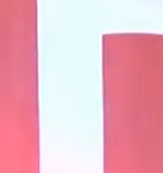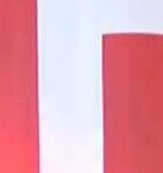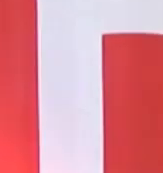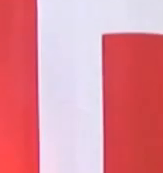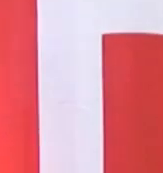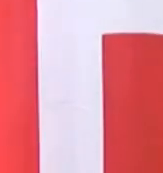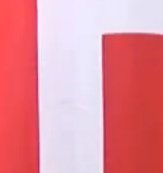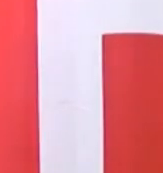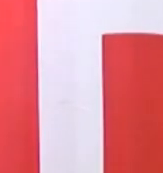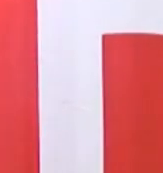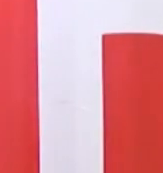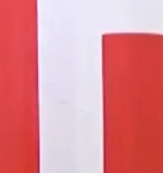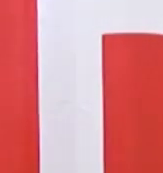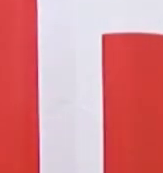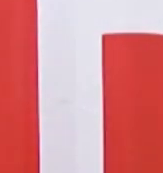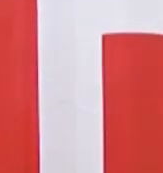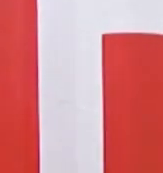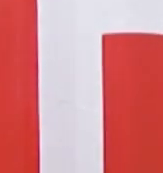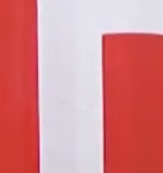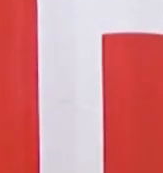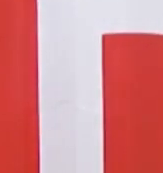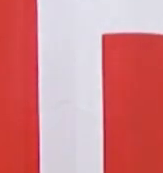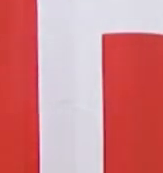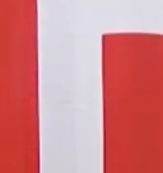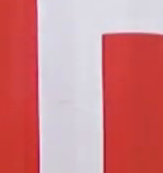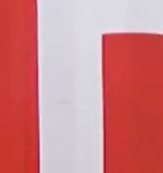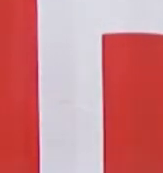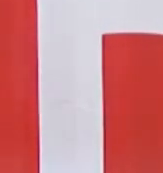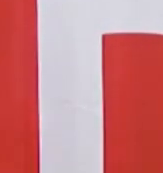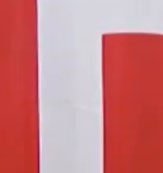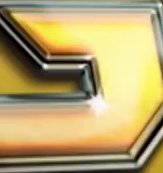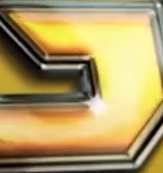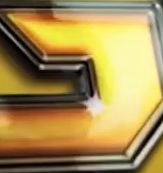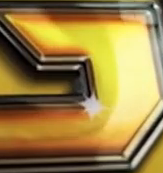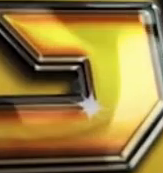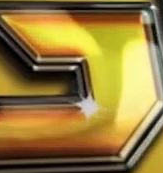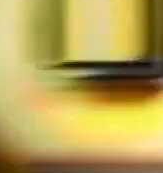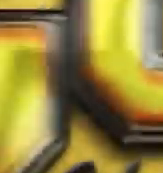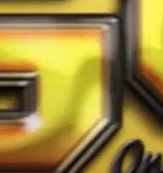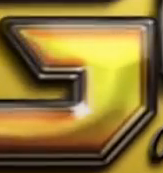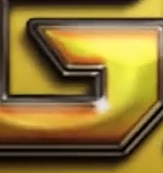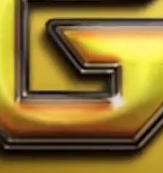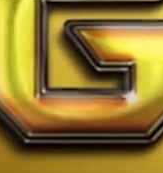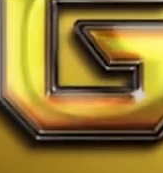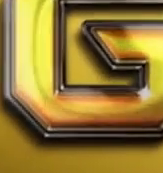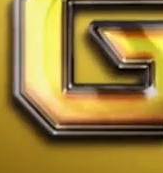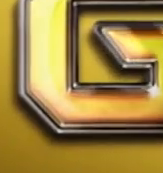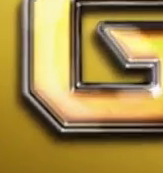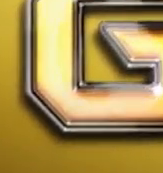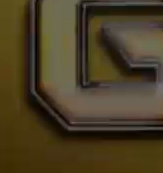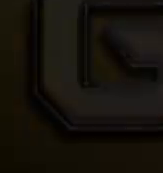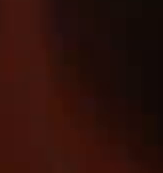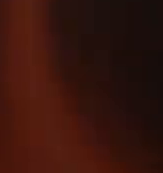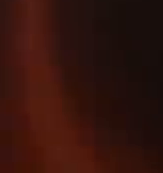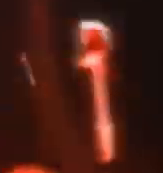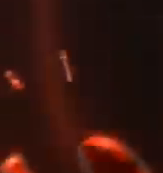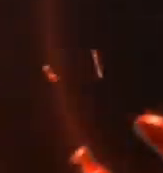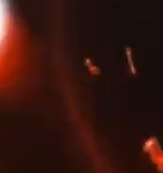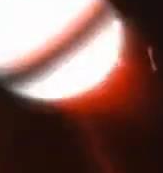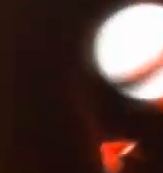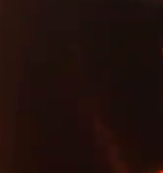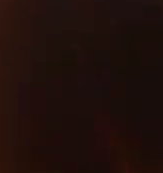Hi, I'm Ini from Raki Raki. I love Gold FM, only the classic hits. Gold FM, only the classic hits.